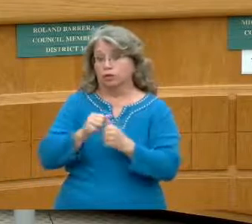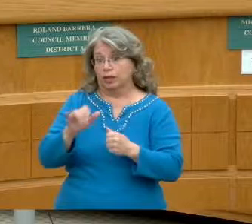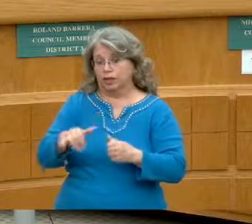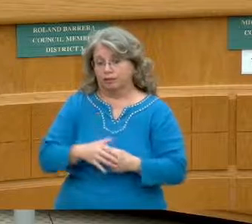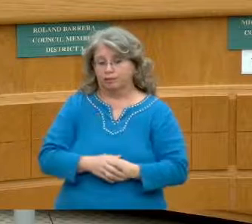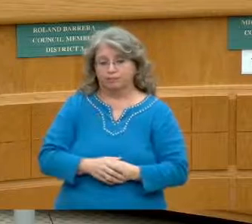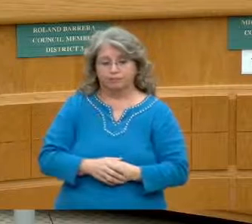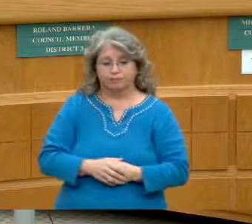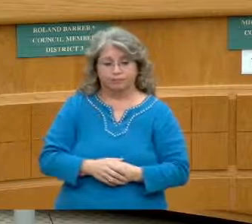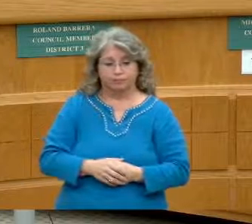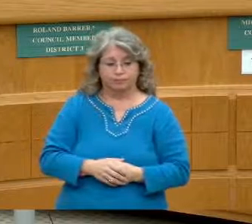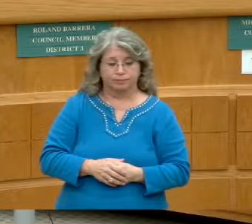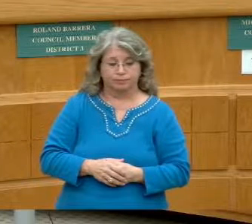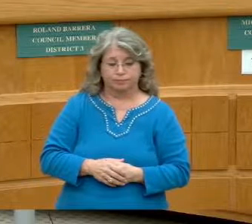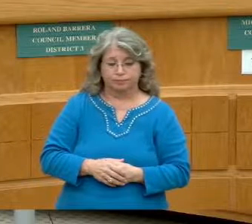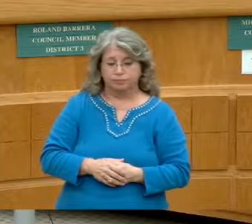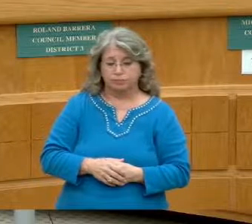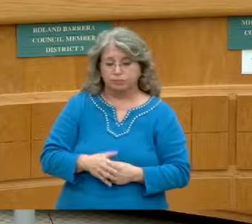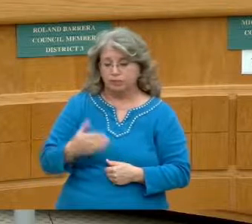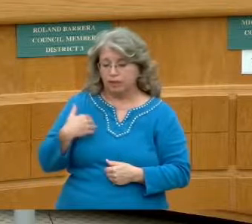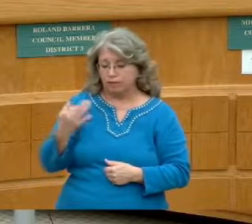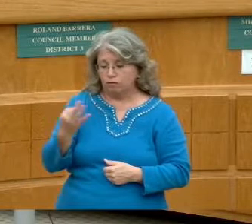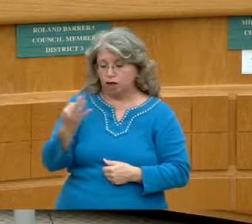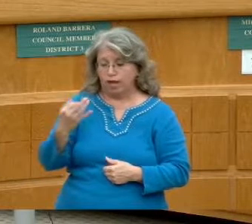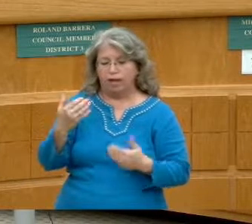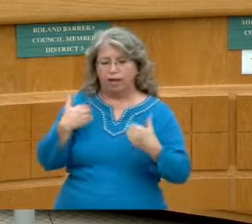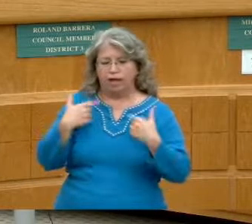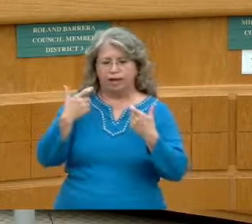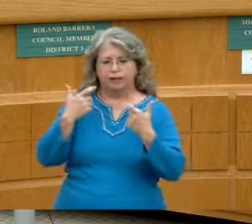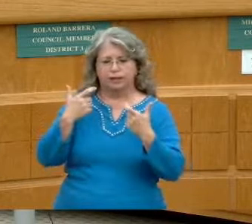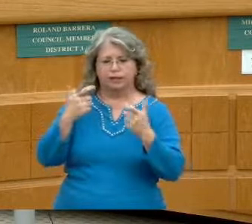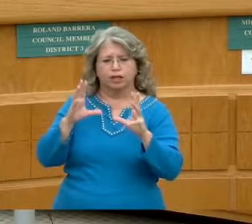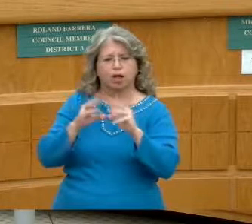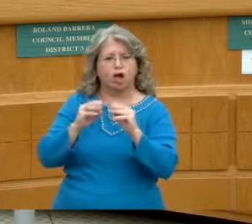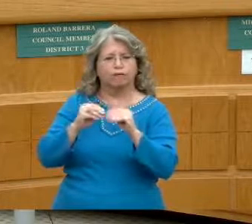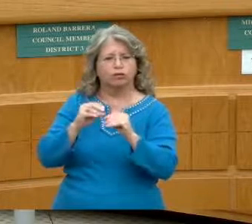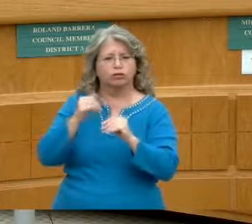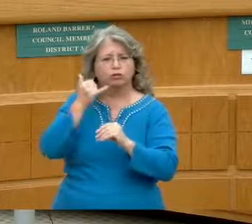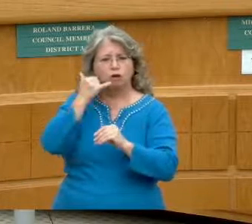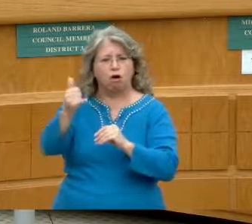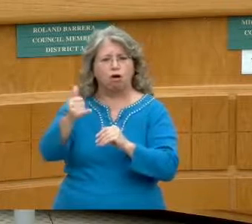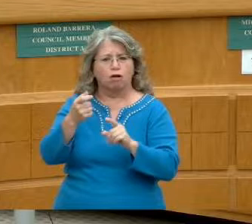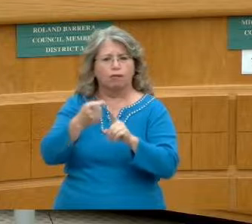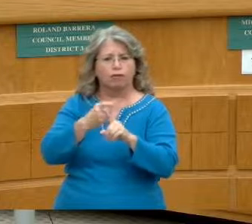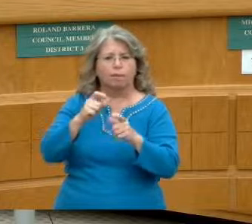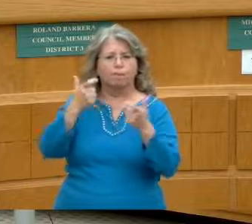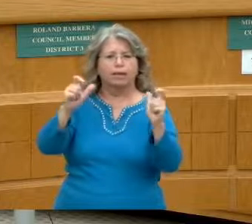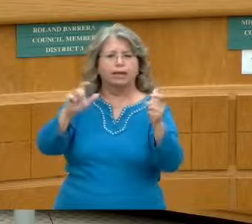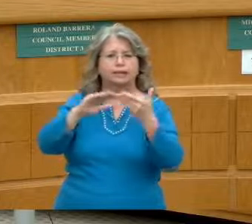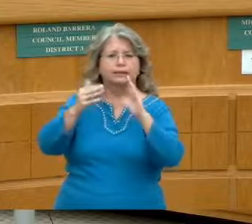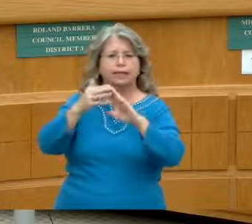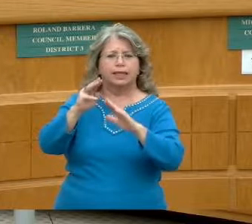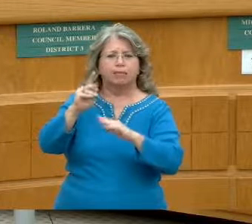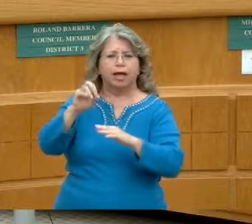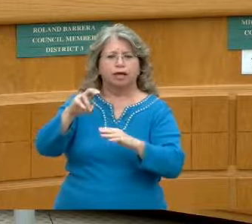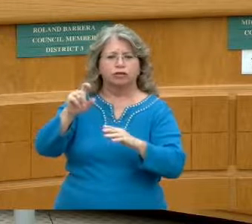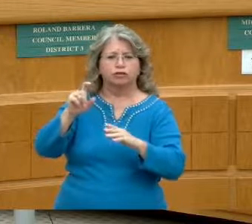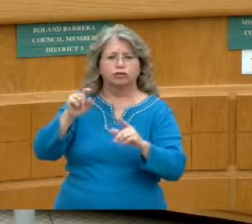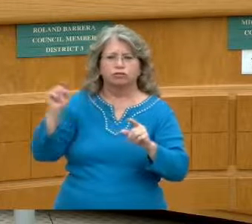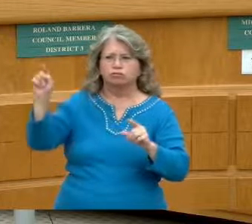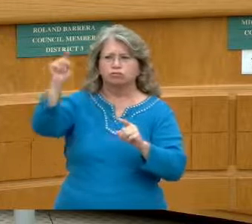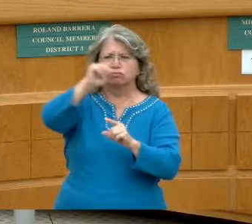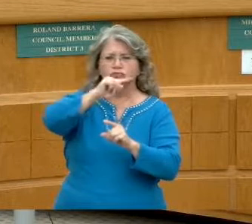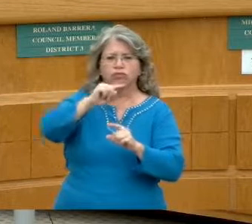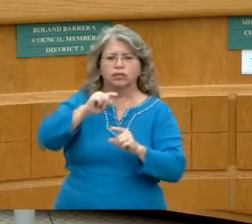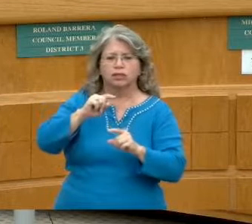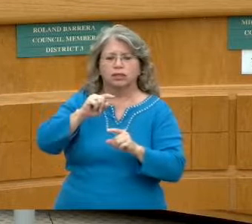Friday, we had a Big City Mayor's conference call, as we do each Friday, and Senator Cruz was on there.